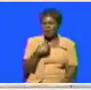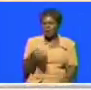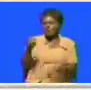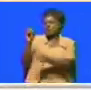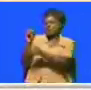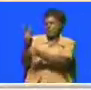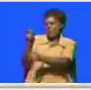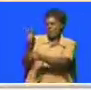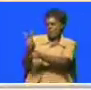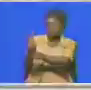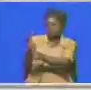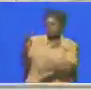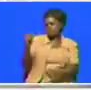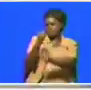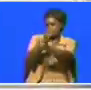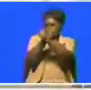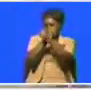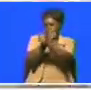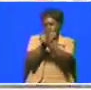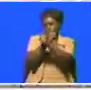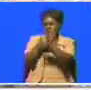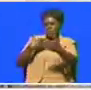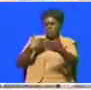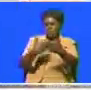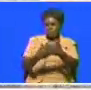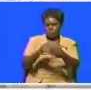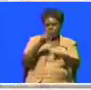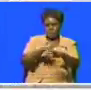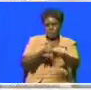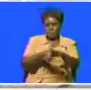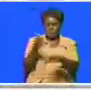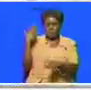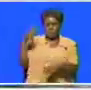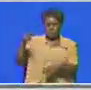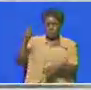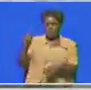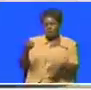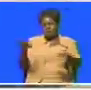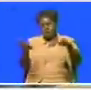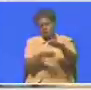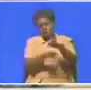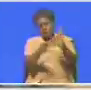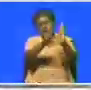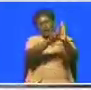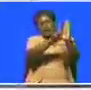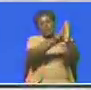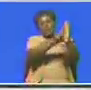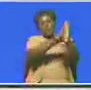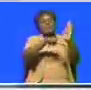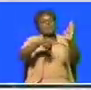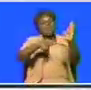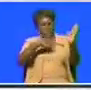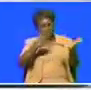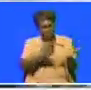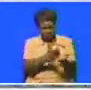12 people guarding him, a deal he received for being the former premier. Under the law, I am entitled